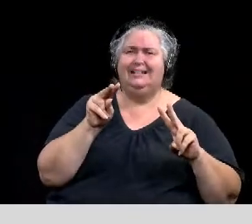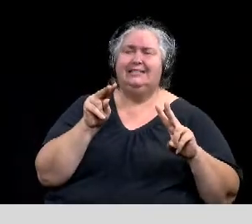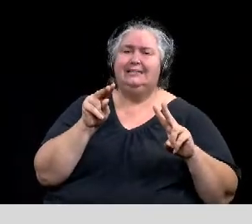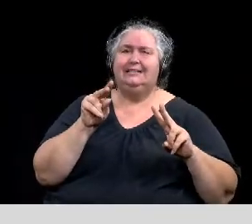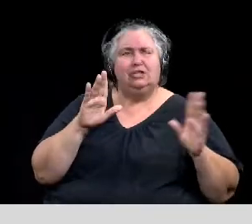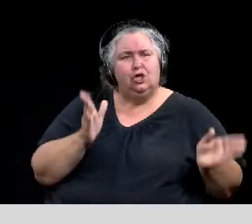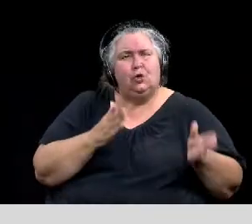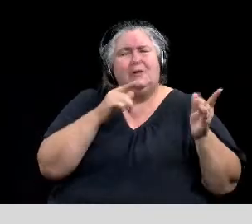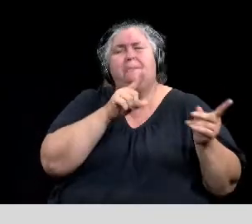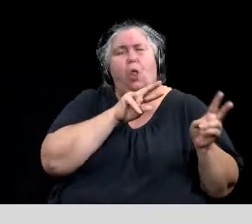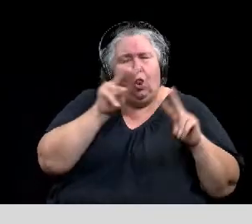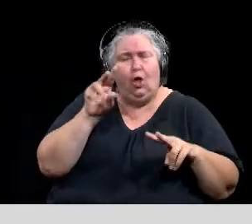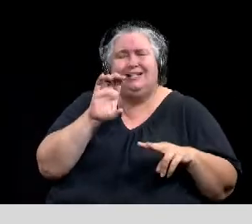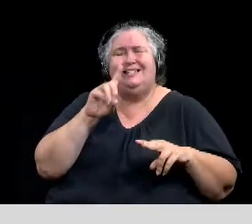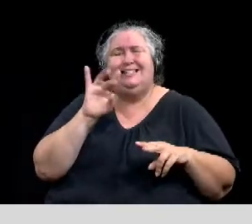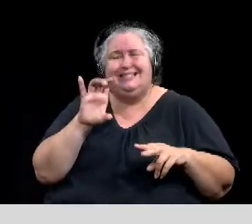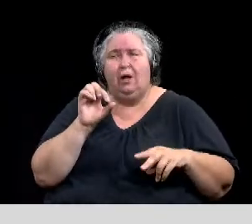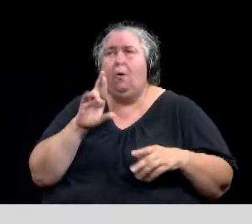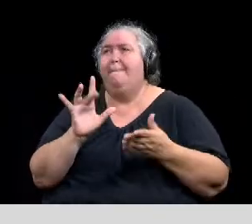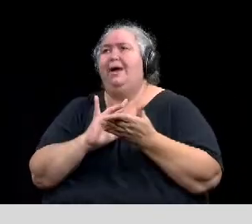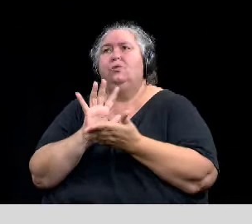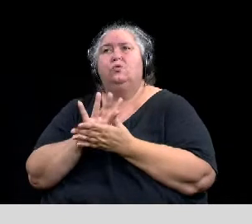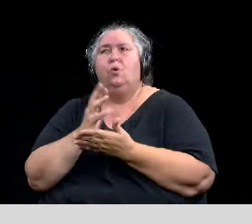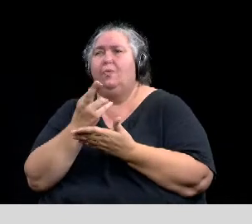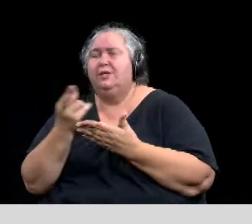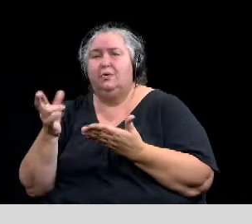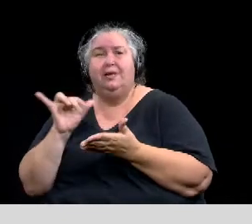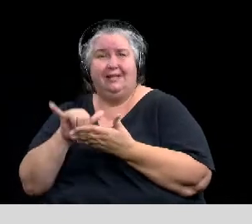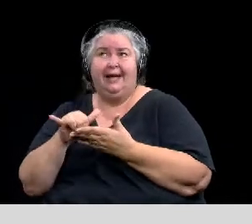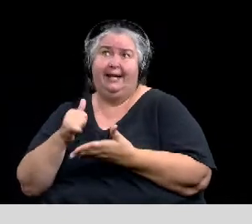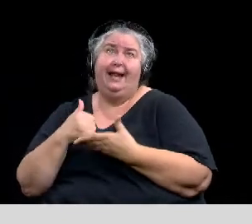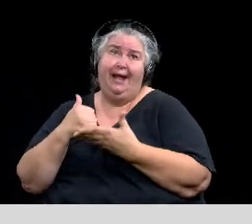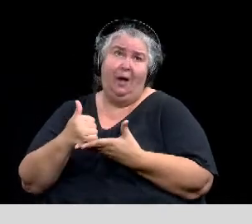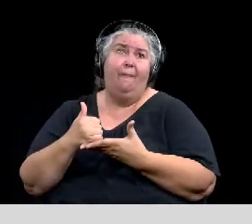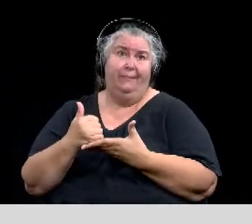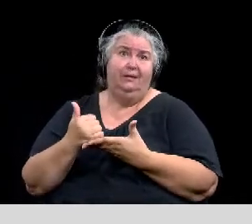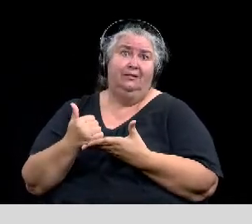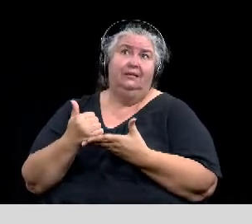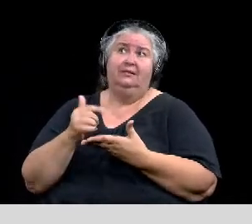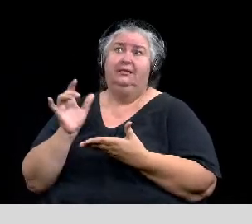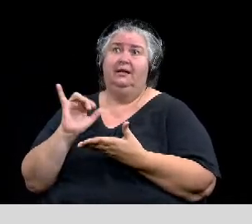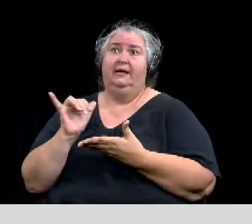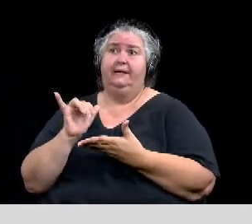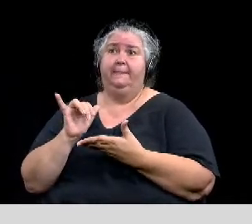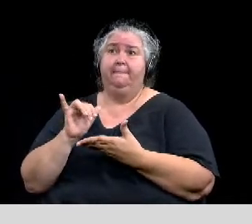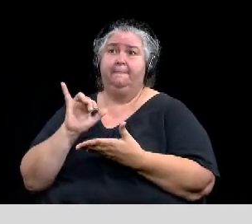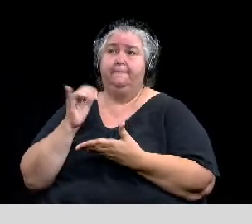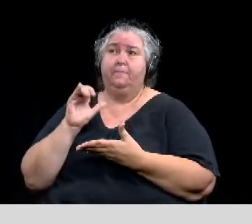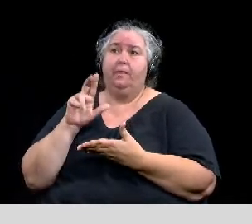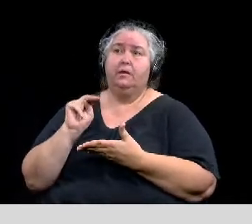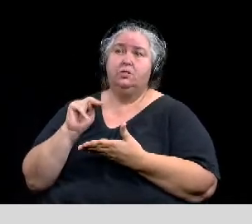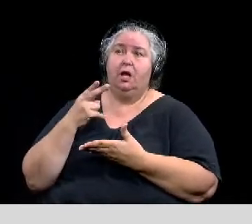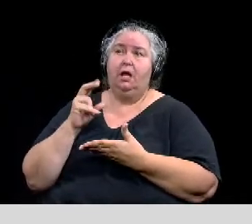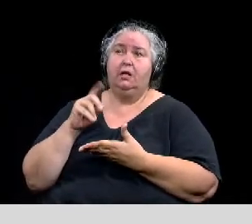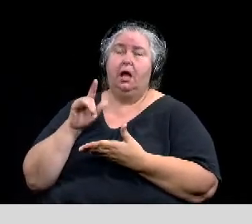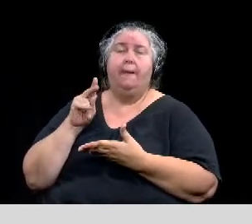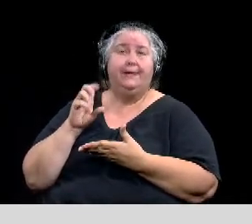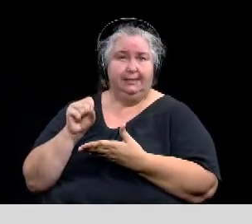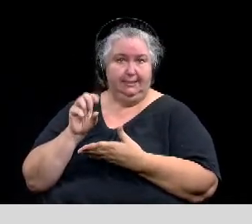other medical school resources that could be very valuable, like the Johns Hopkins